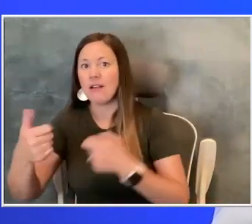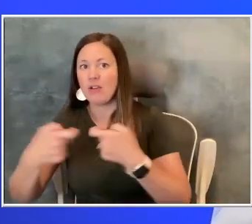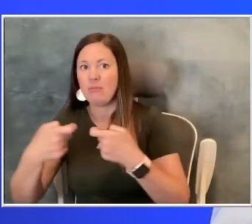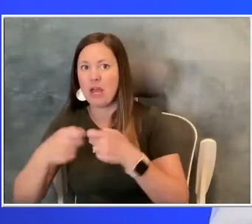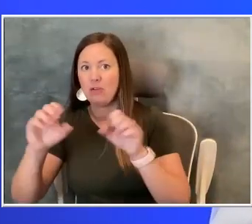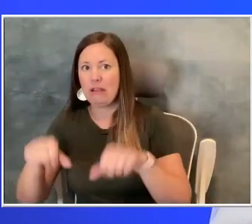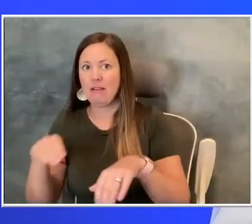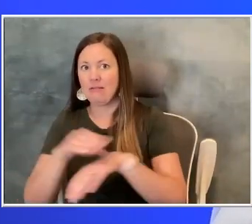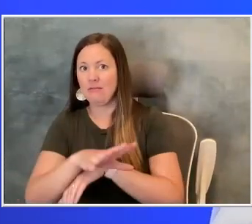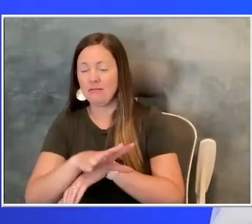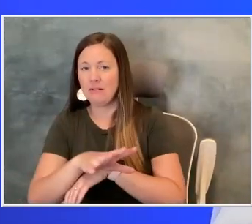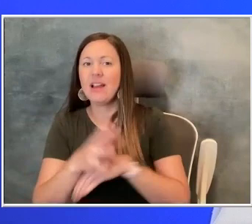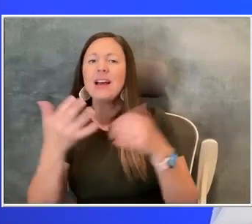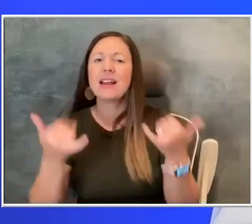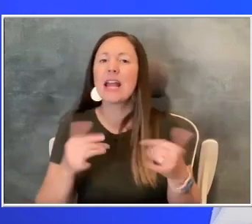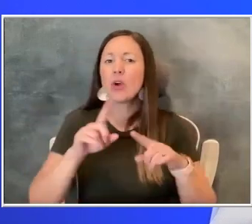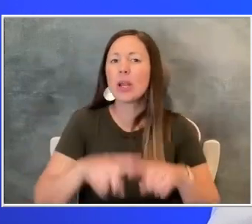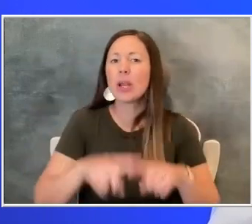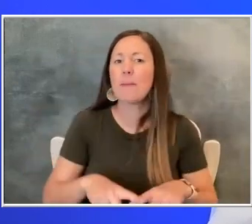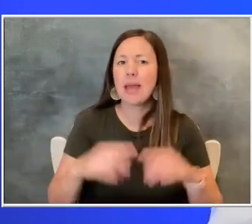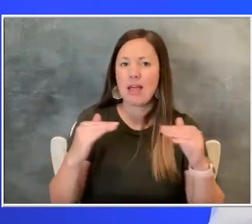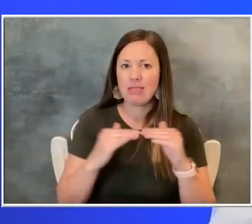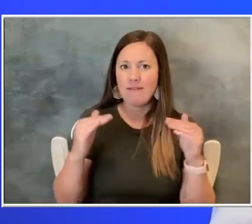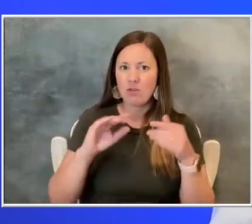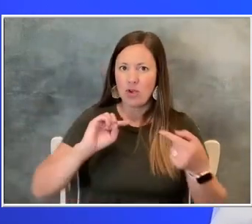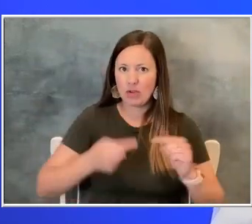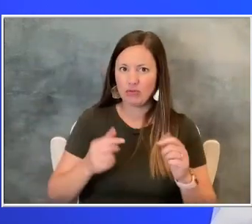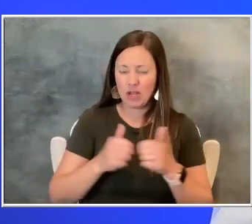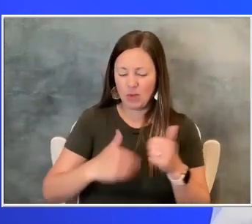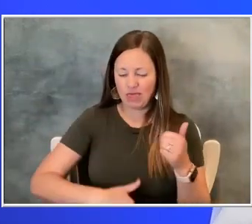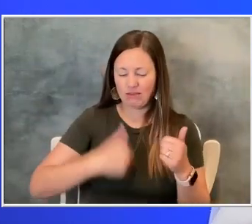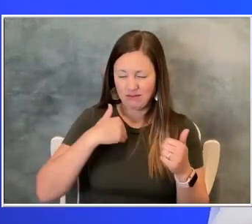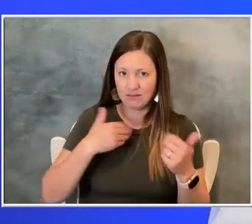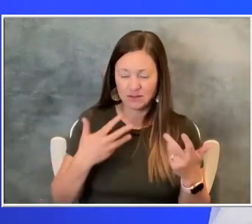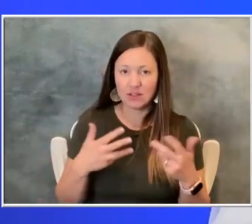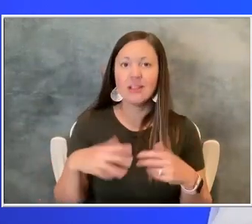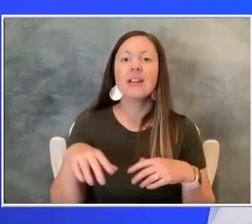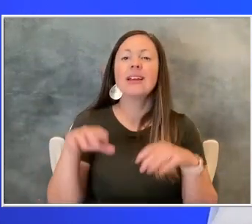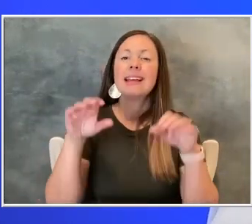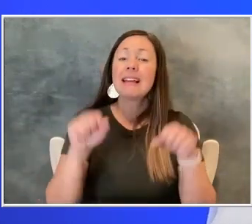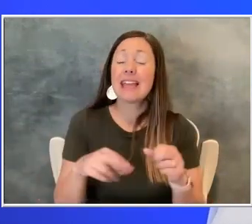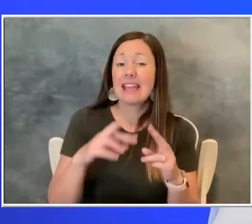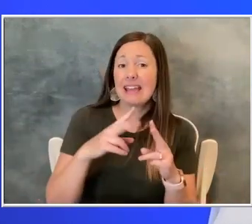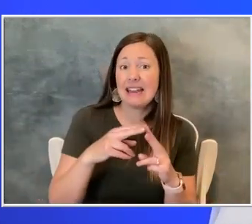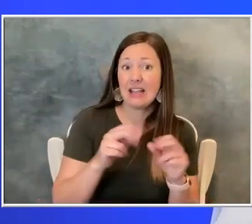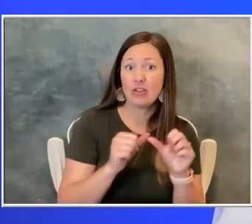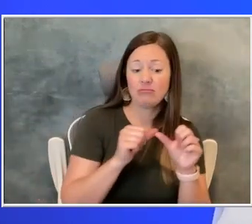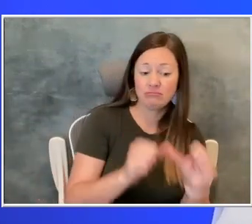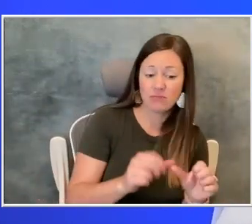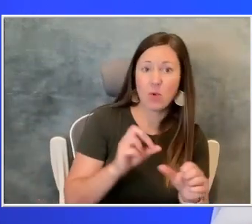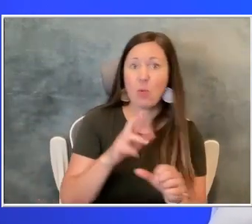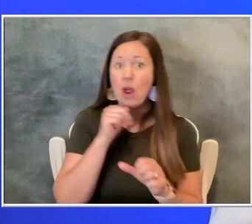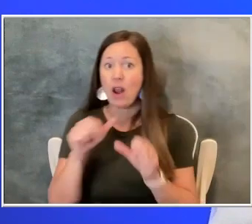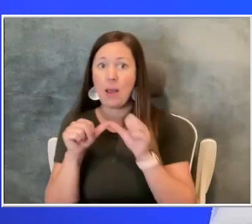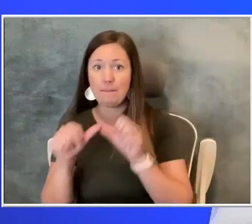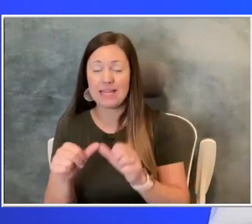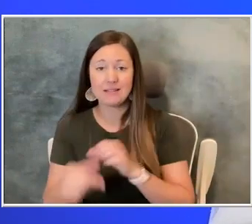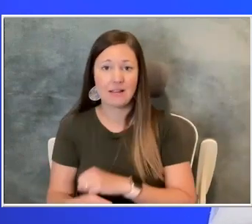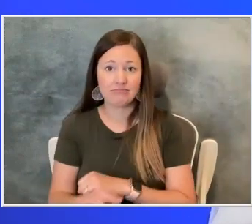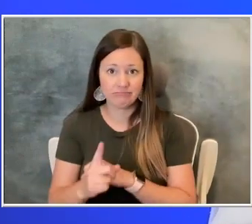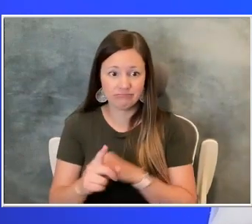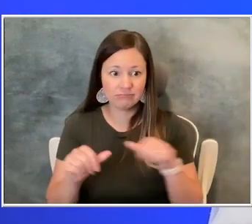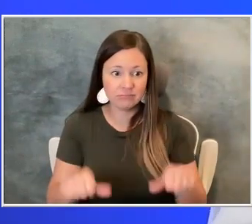on the level of injury with spinal cord injury, you can either maintain or not maintain erectile function, and